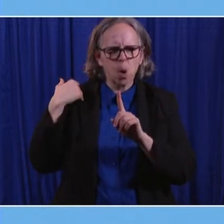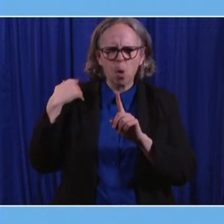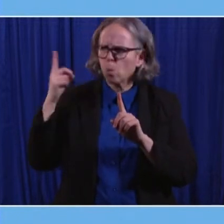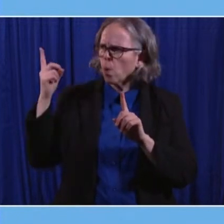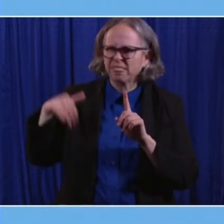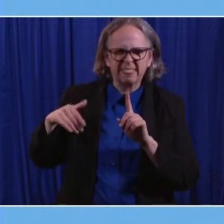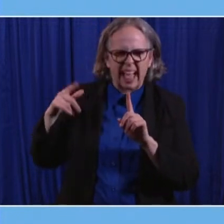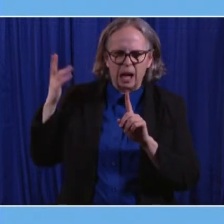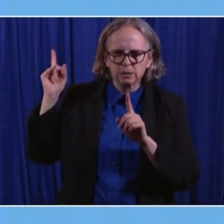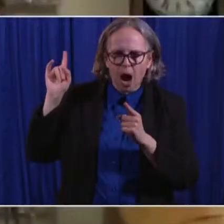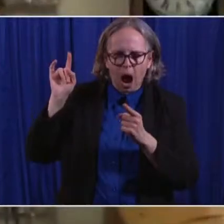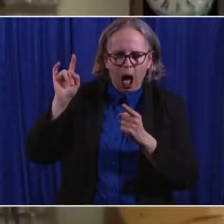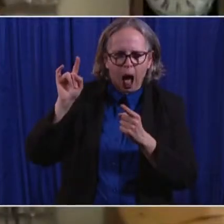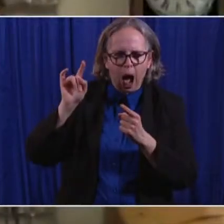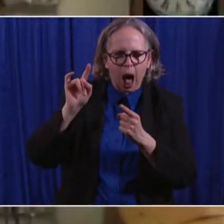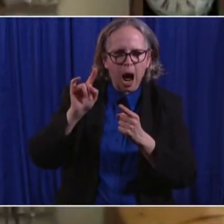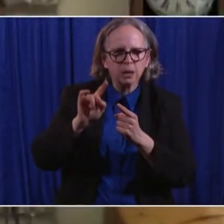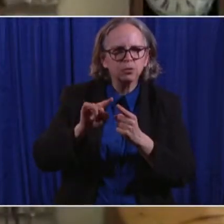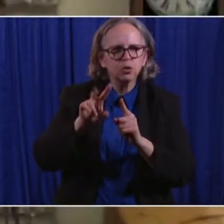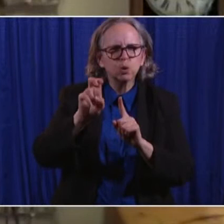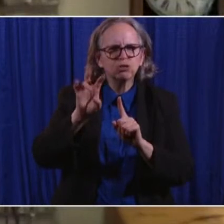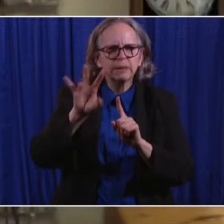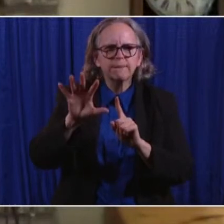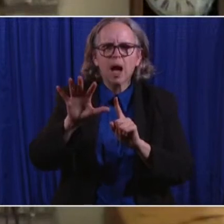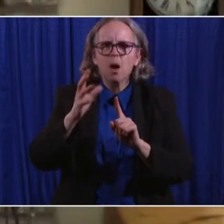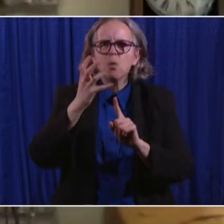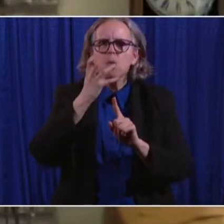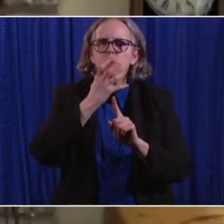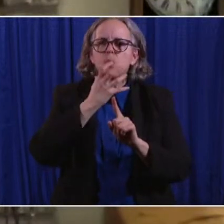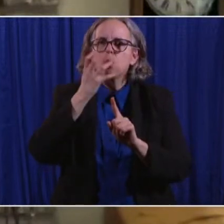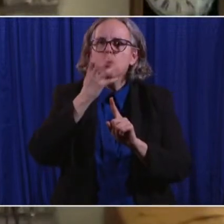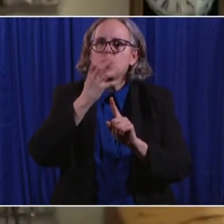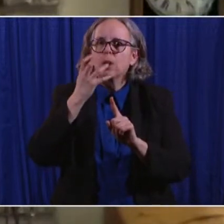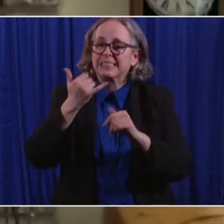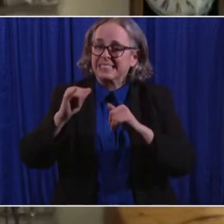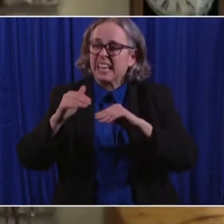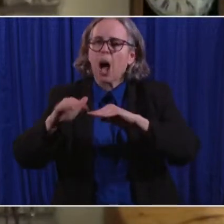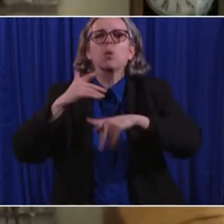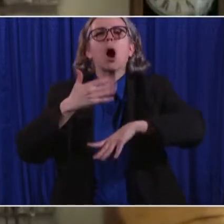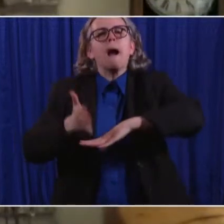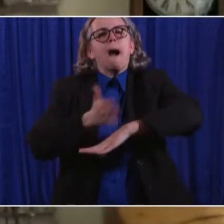for the highest county, 1,200. So that's great progress.